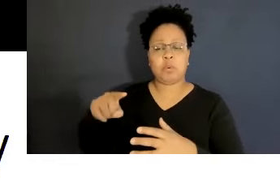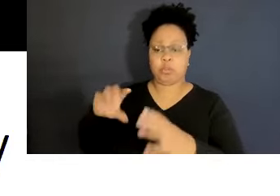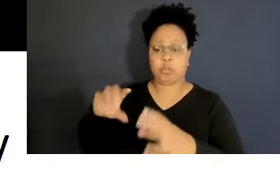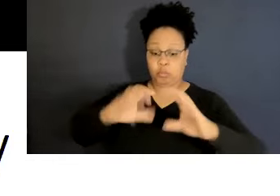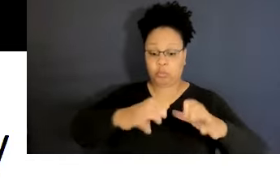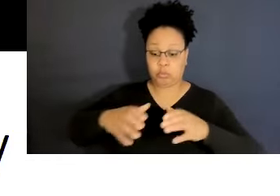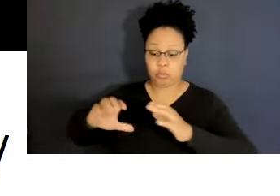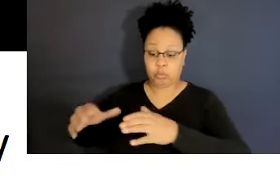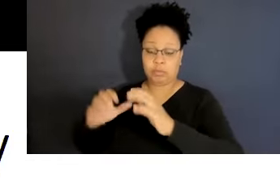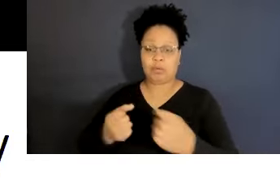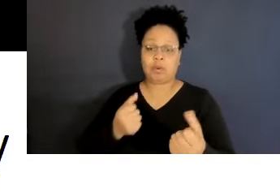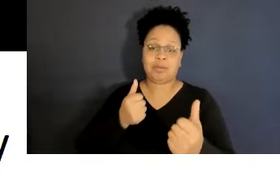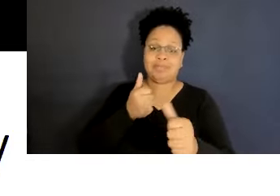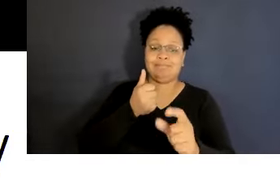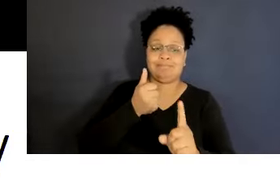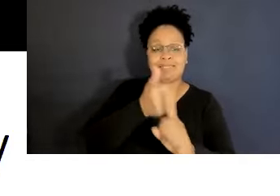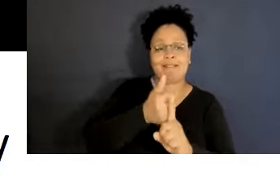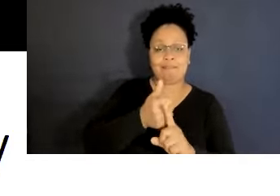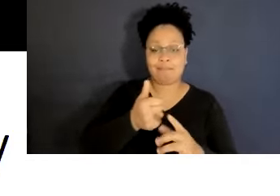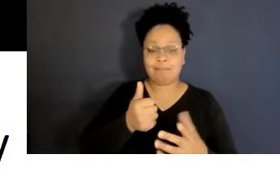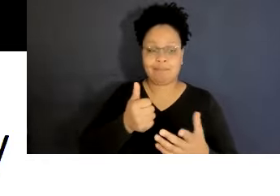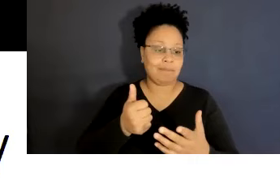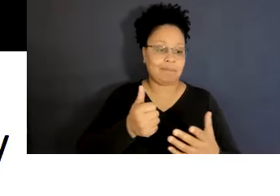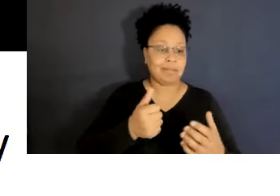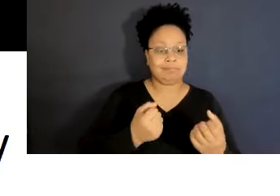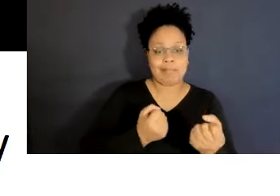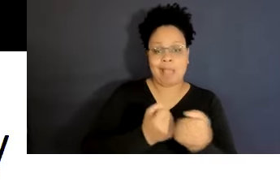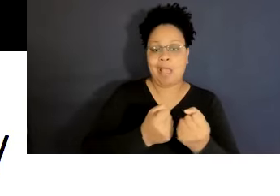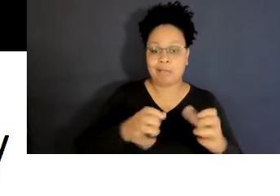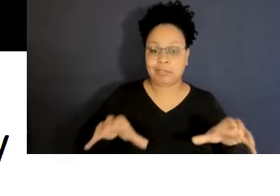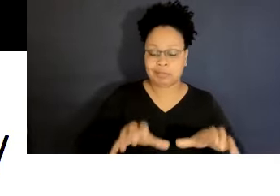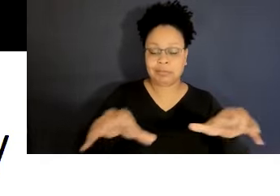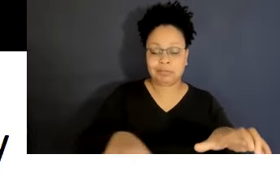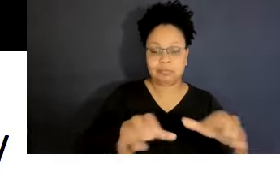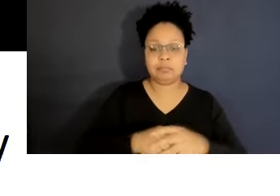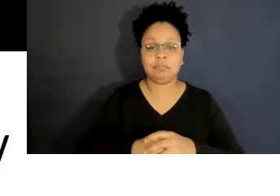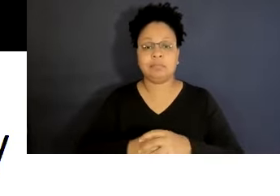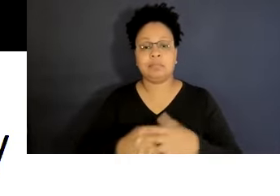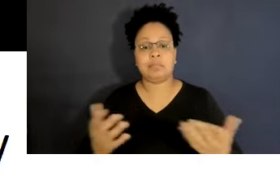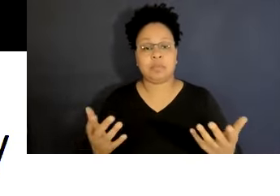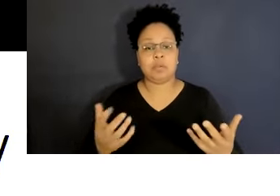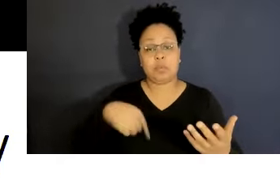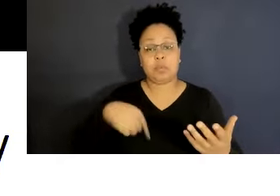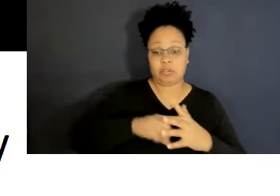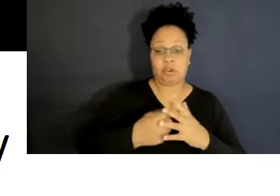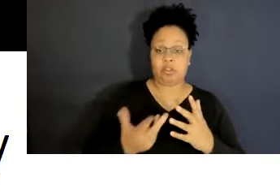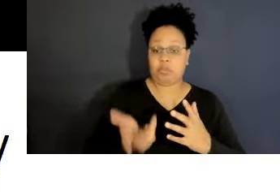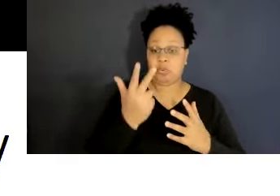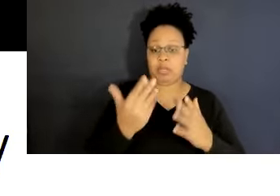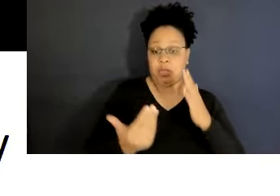in Arizona. We've started 3 new self-advocacy groups, and we've